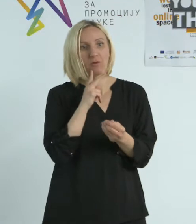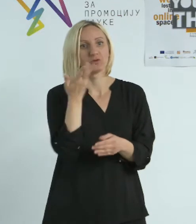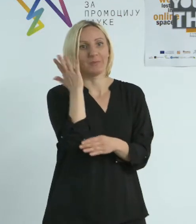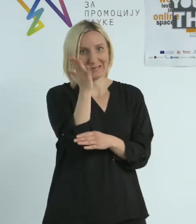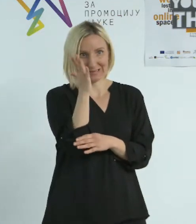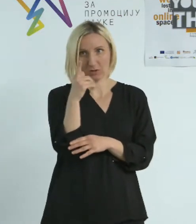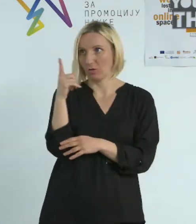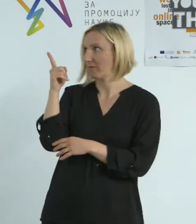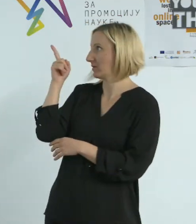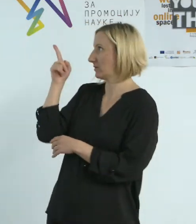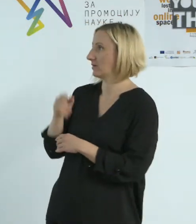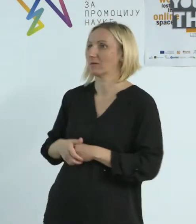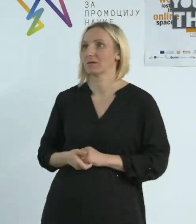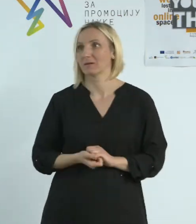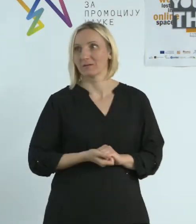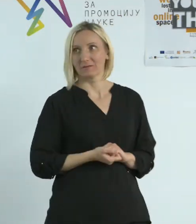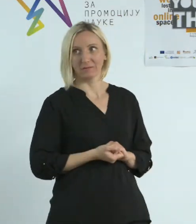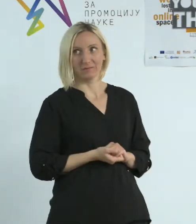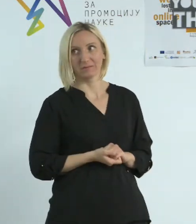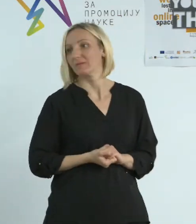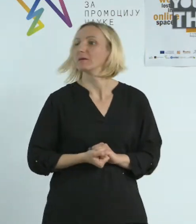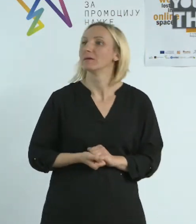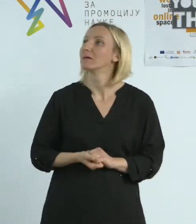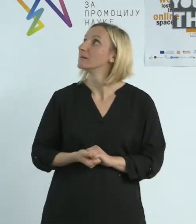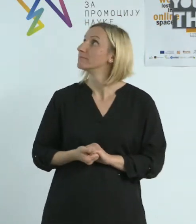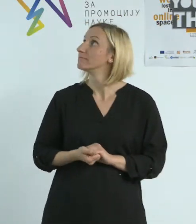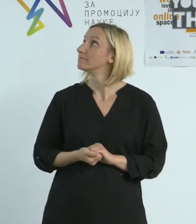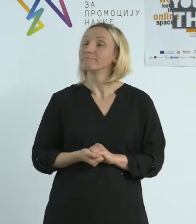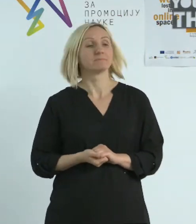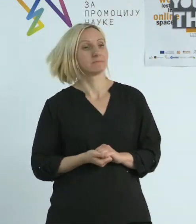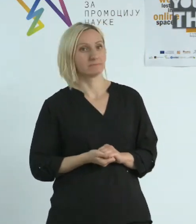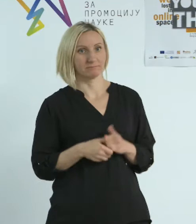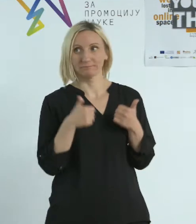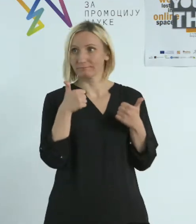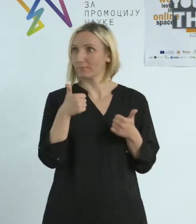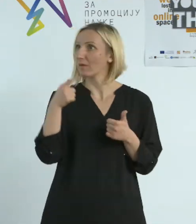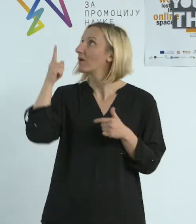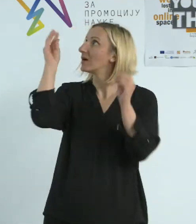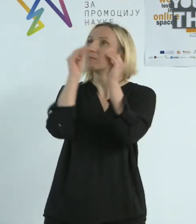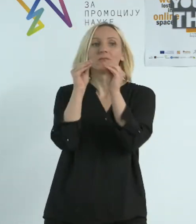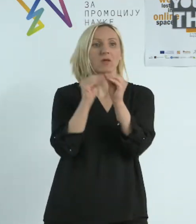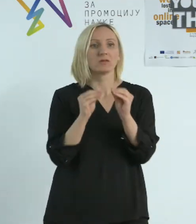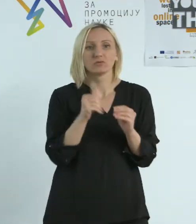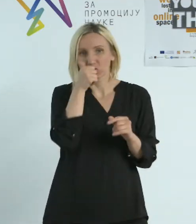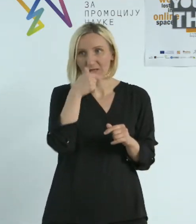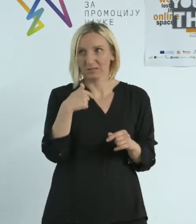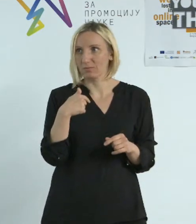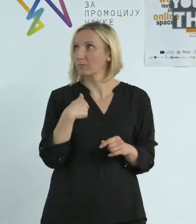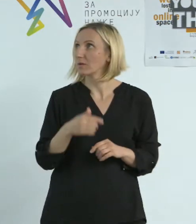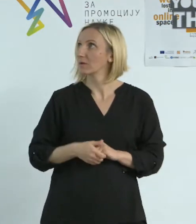present this English course. Okay, go. Good. These are the contents that we are going to cover.